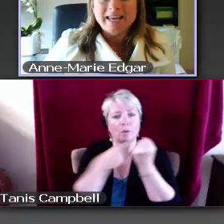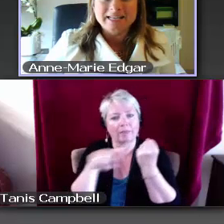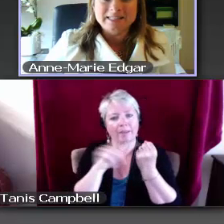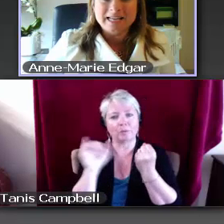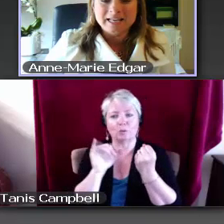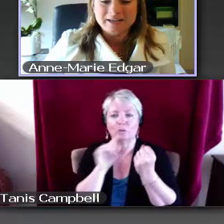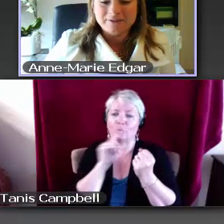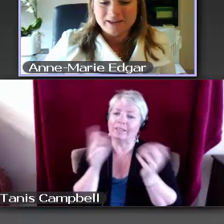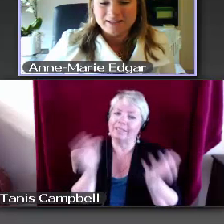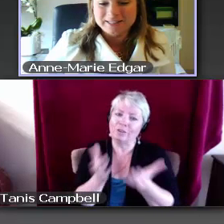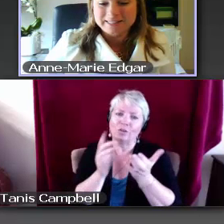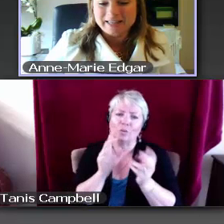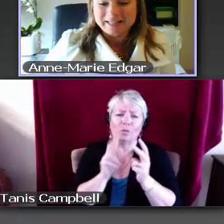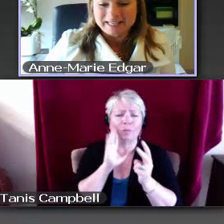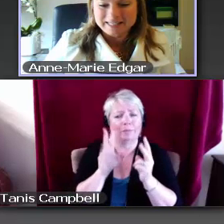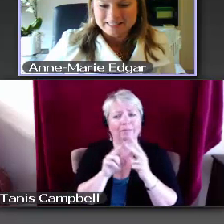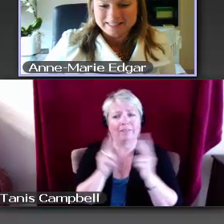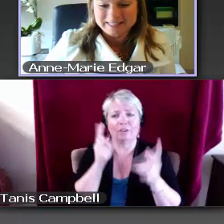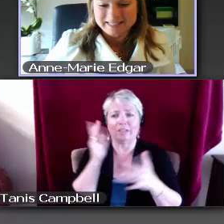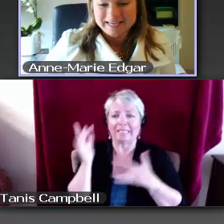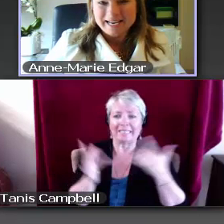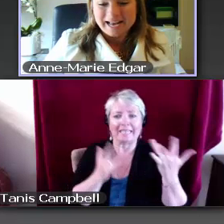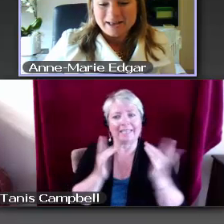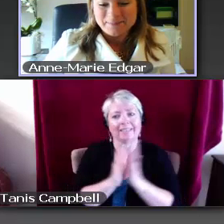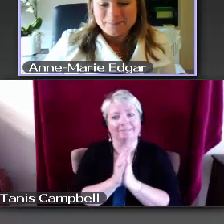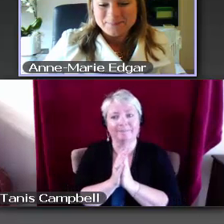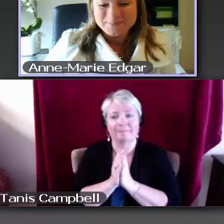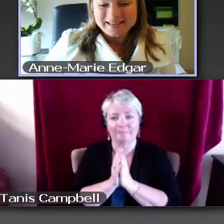be an exciting event, to say the least.